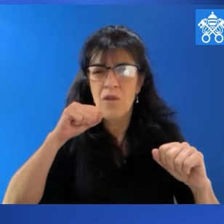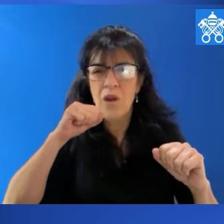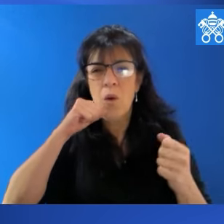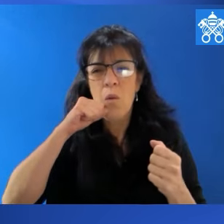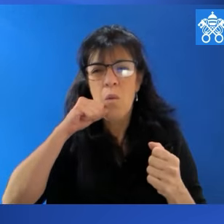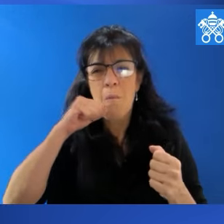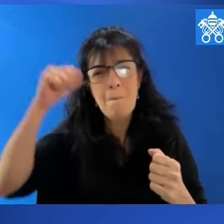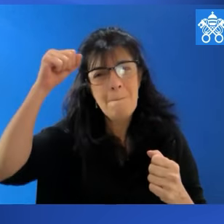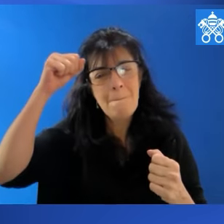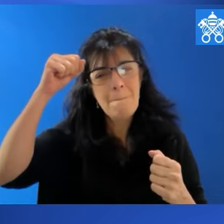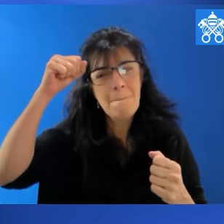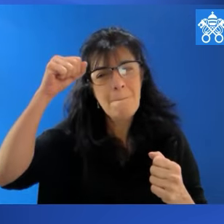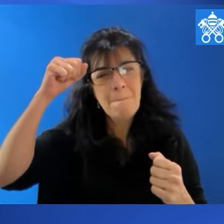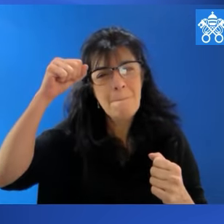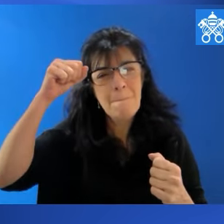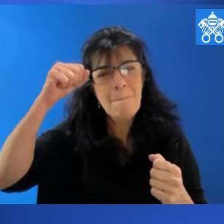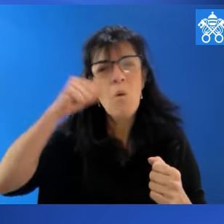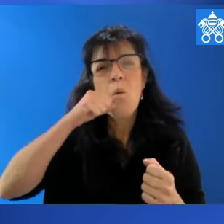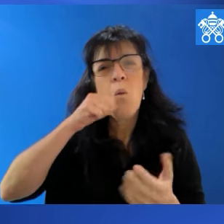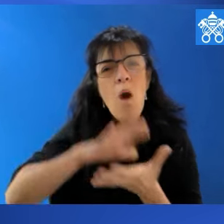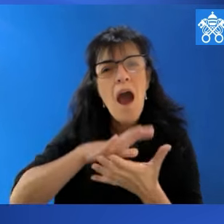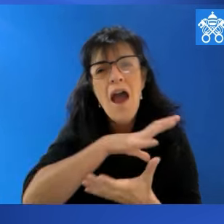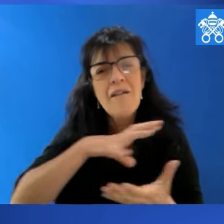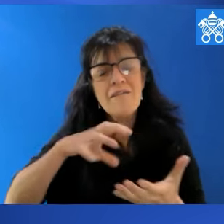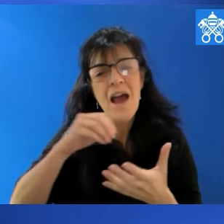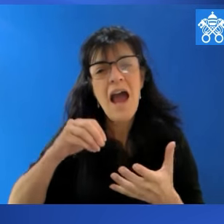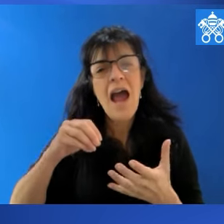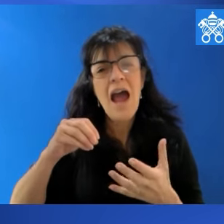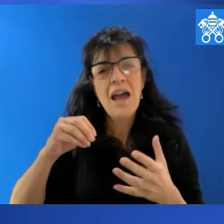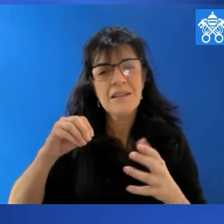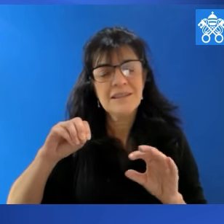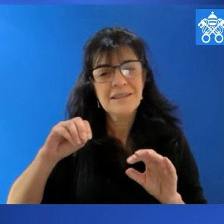of a man and woman and the family